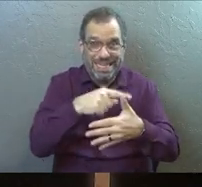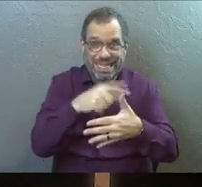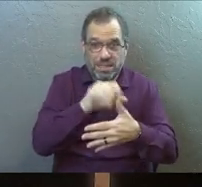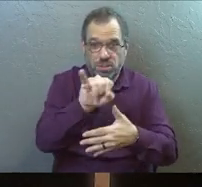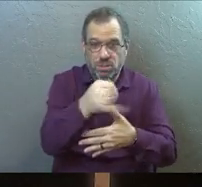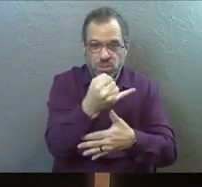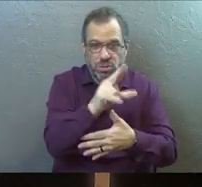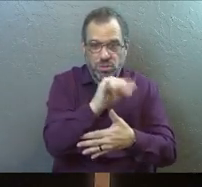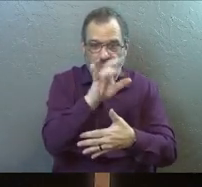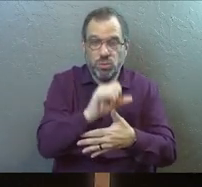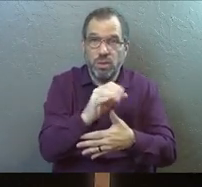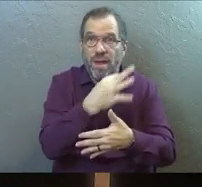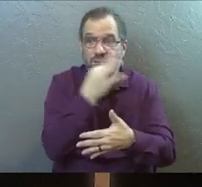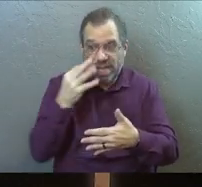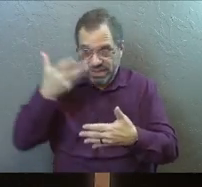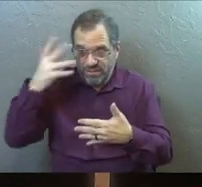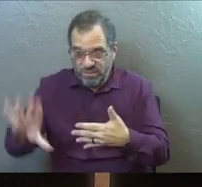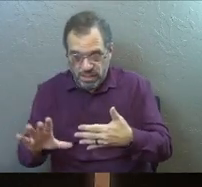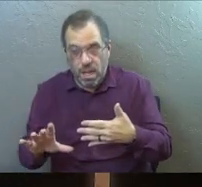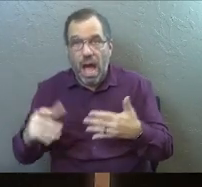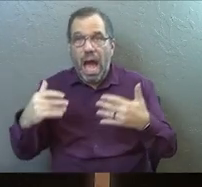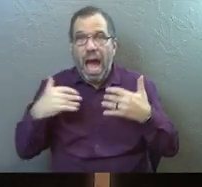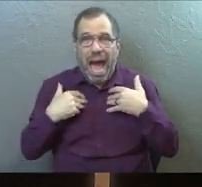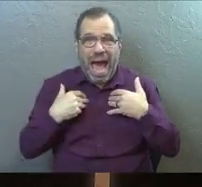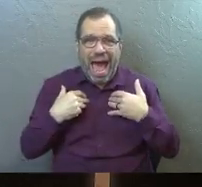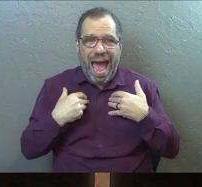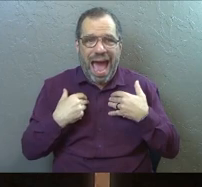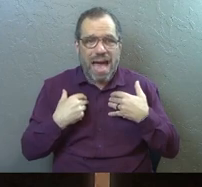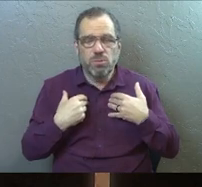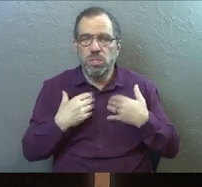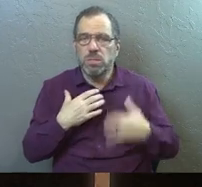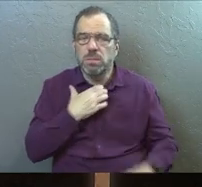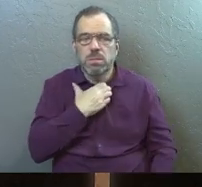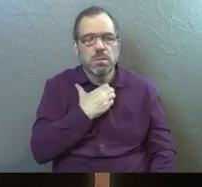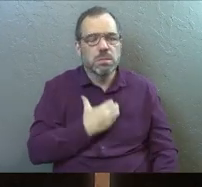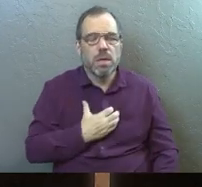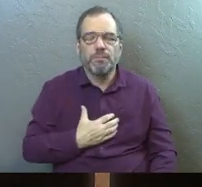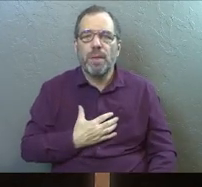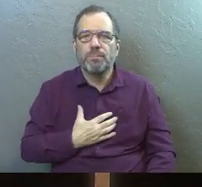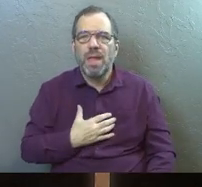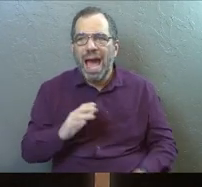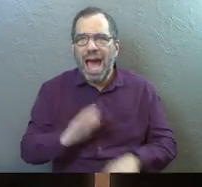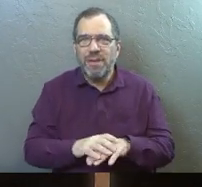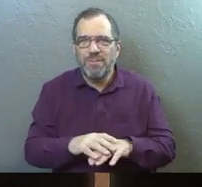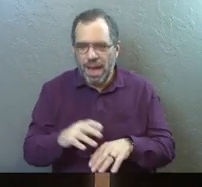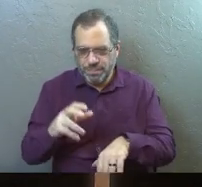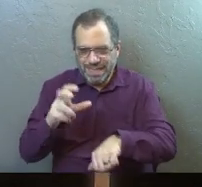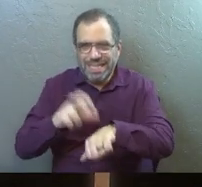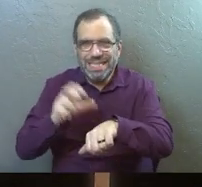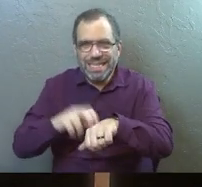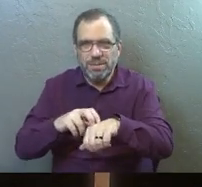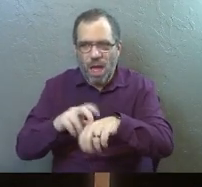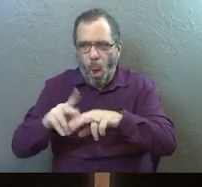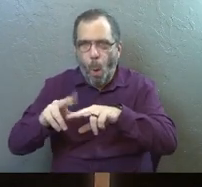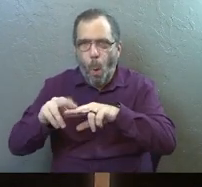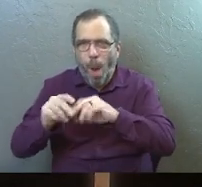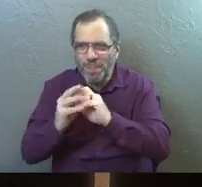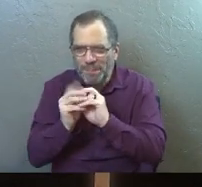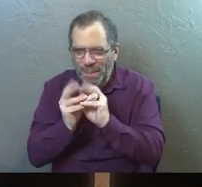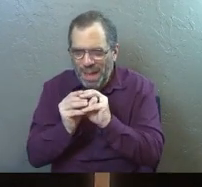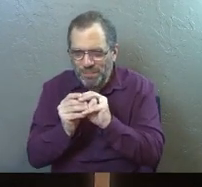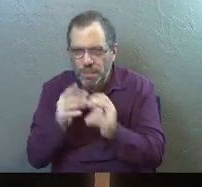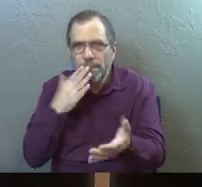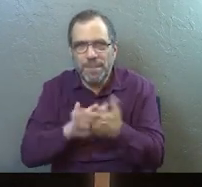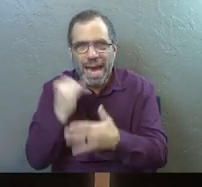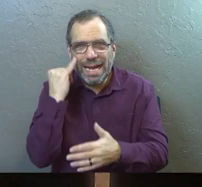that, when the fast was over, I was so starved that I found some tortilla chips that were highly seasoned, and it